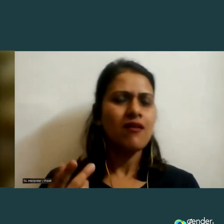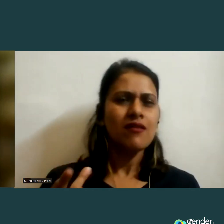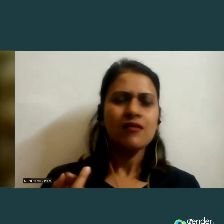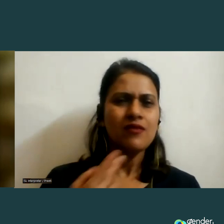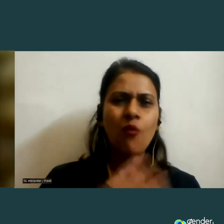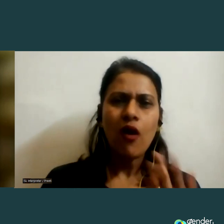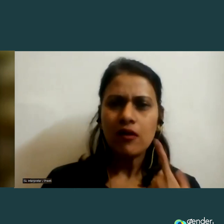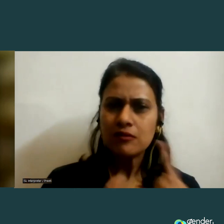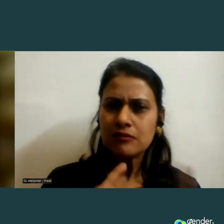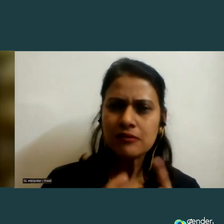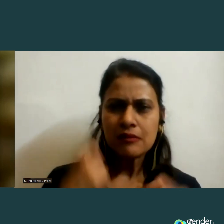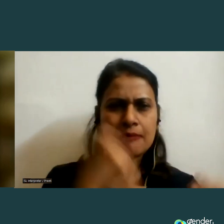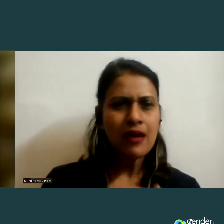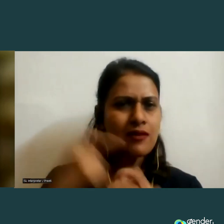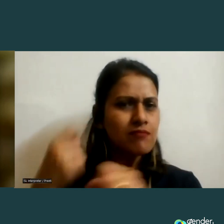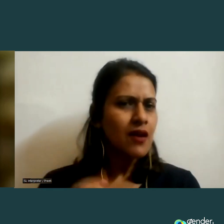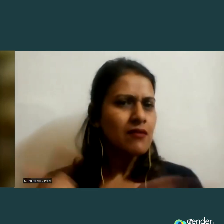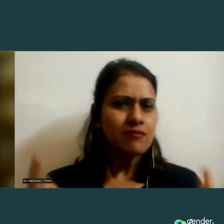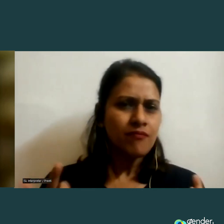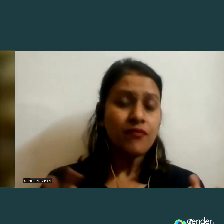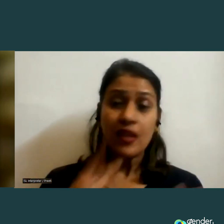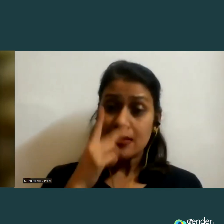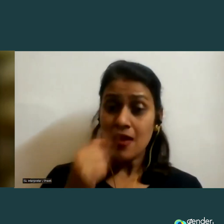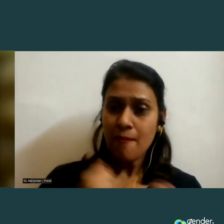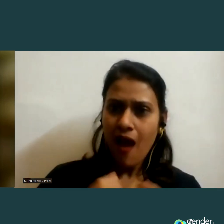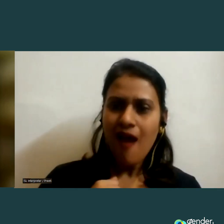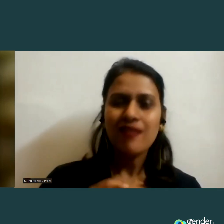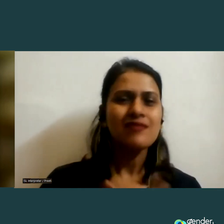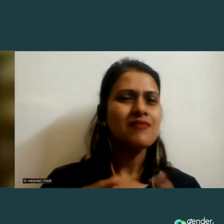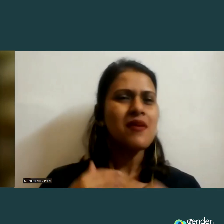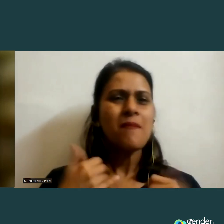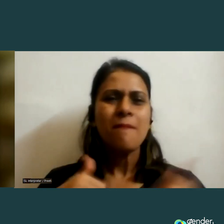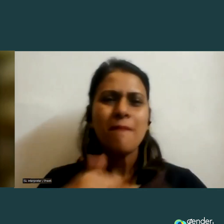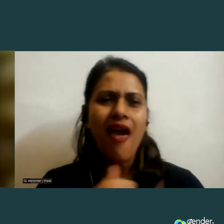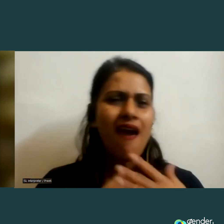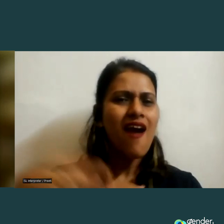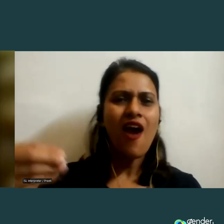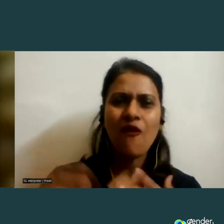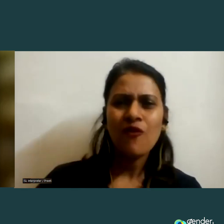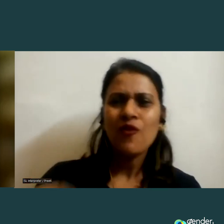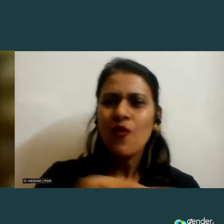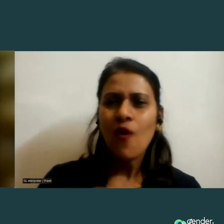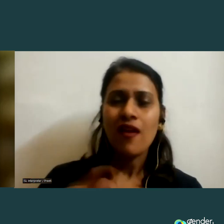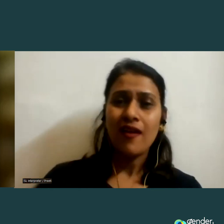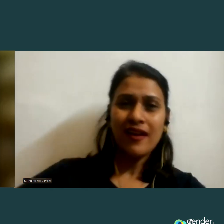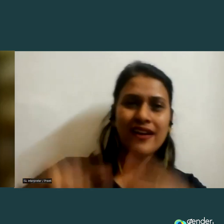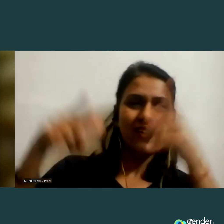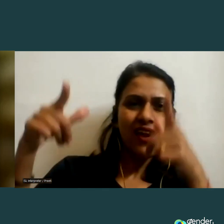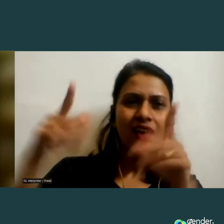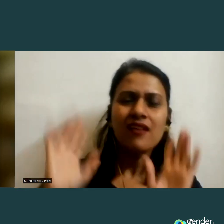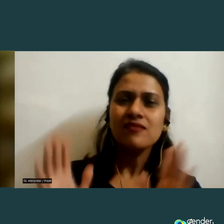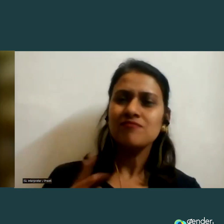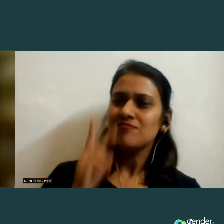is what was my sort of courtyard, or the extent of the courtyard. Look at that tree there, which is standing, and